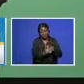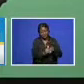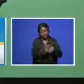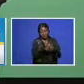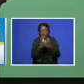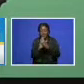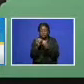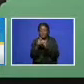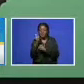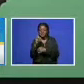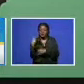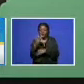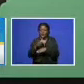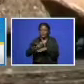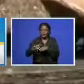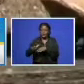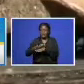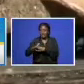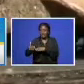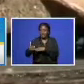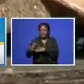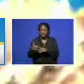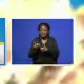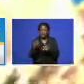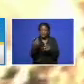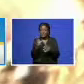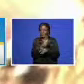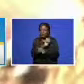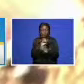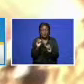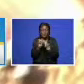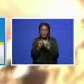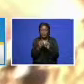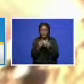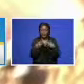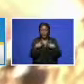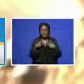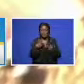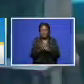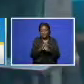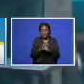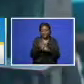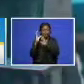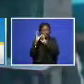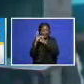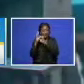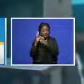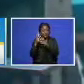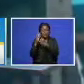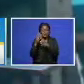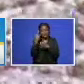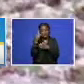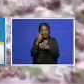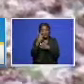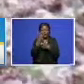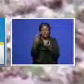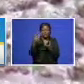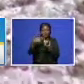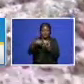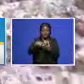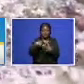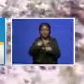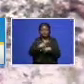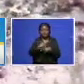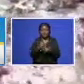the south. They no longer have sufficient conch in certain localities for reproductive purposes. The thousands